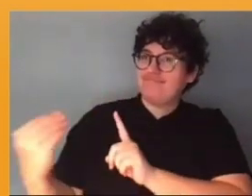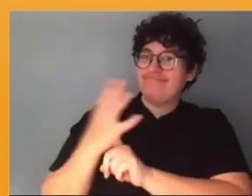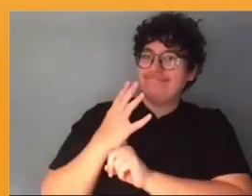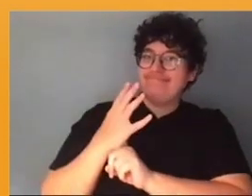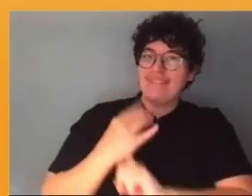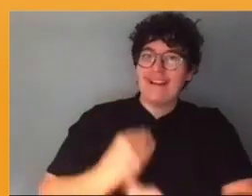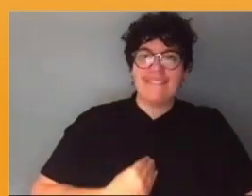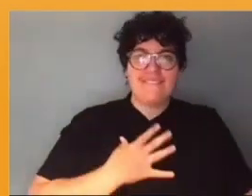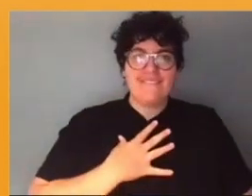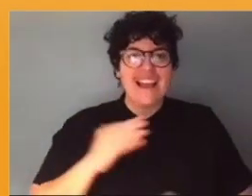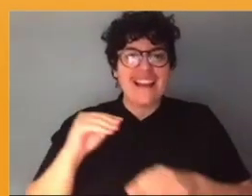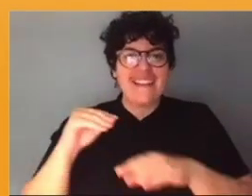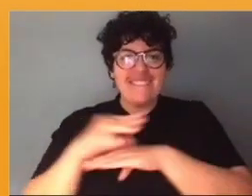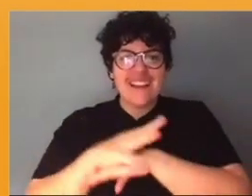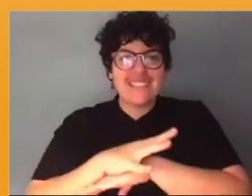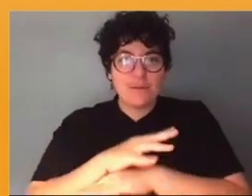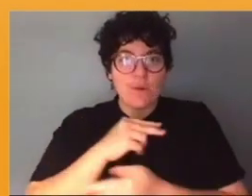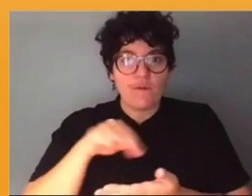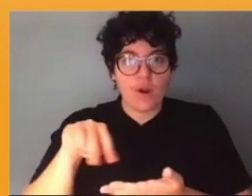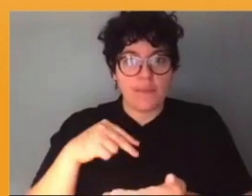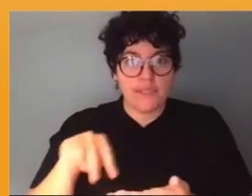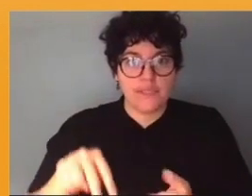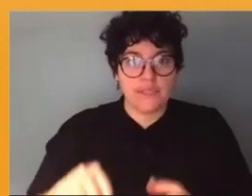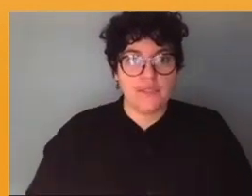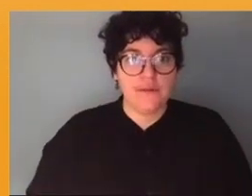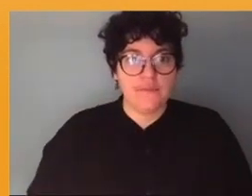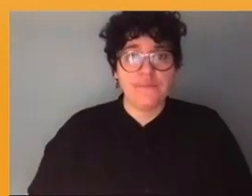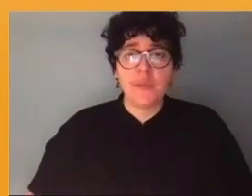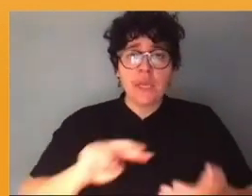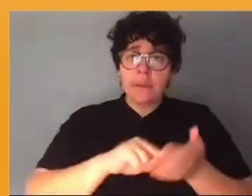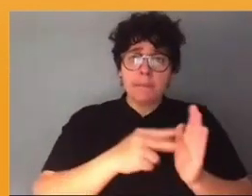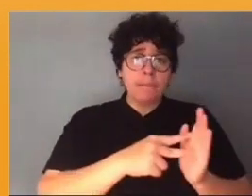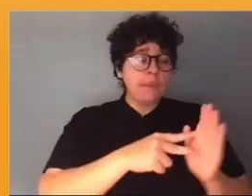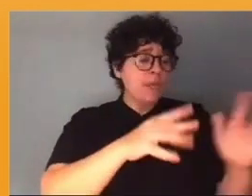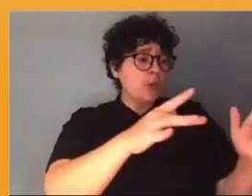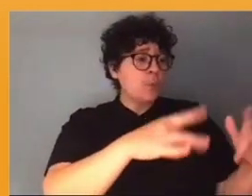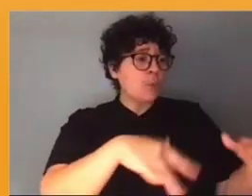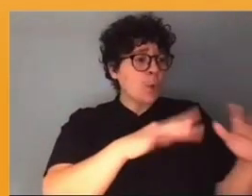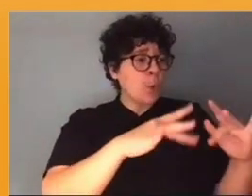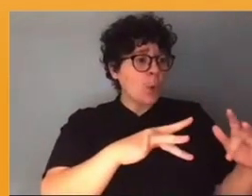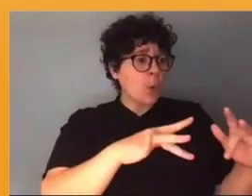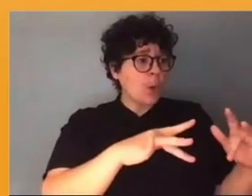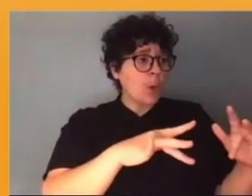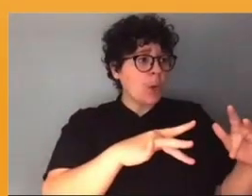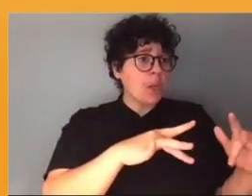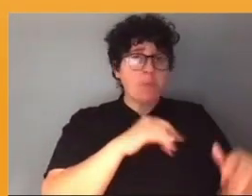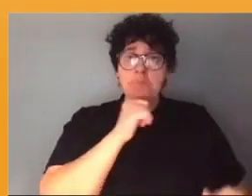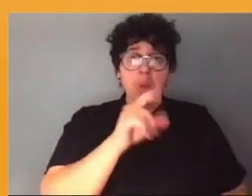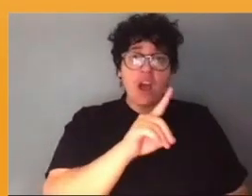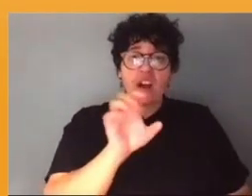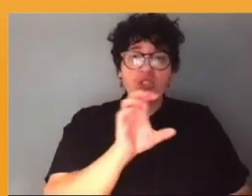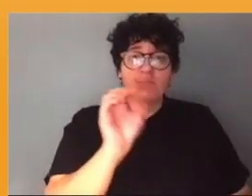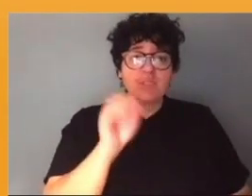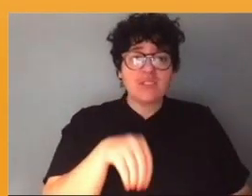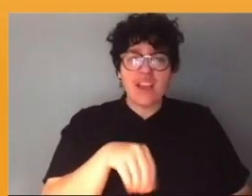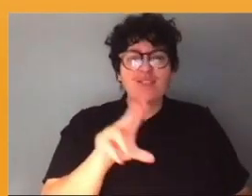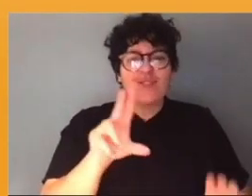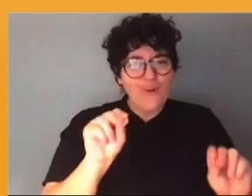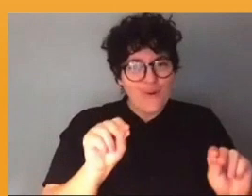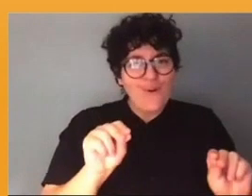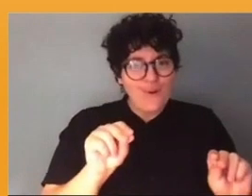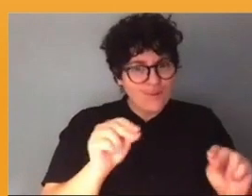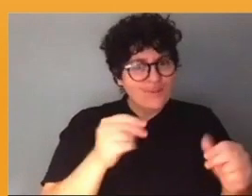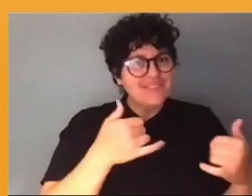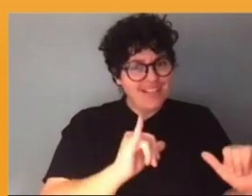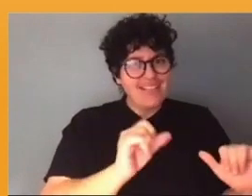not saying I'm not doing 100% on pre-recorded music, but it is